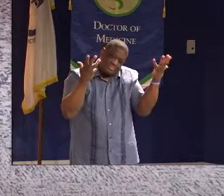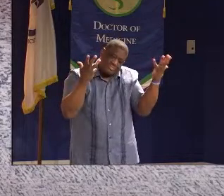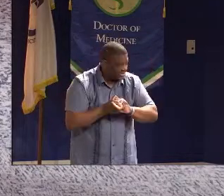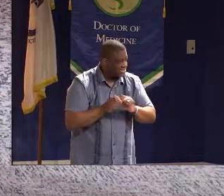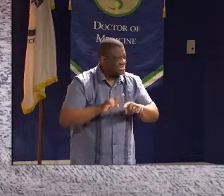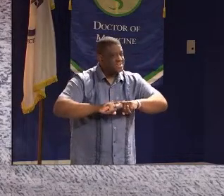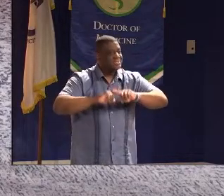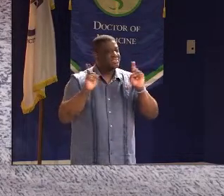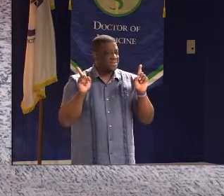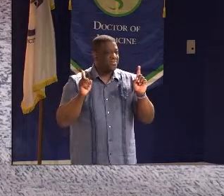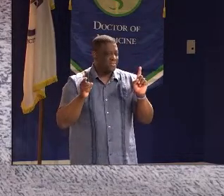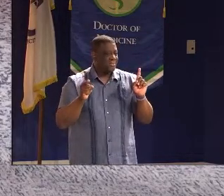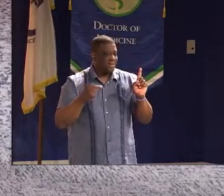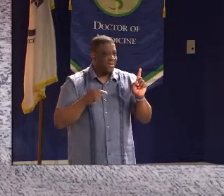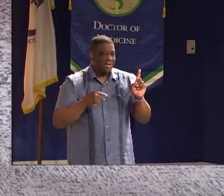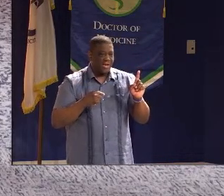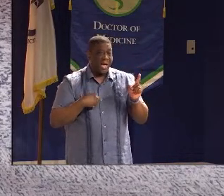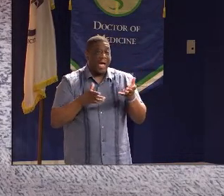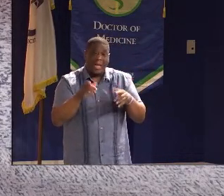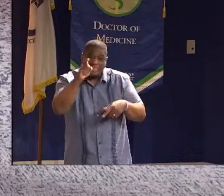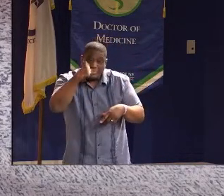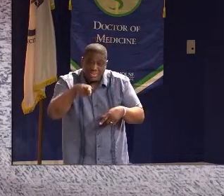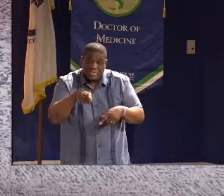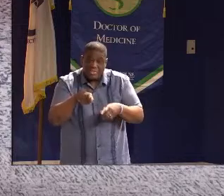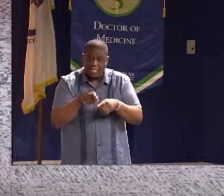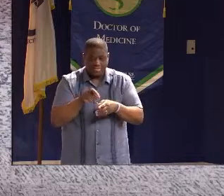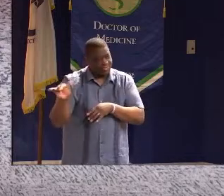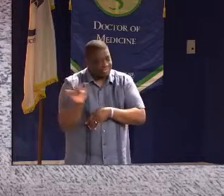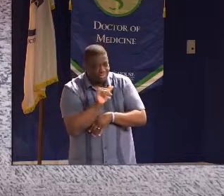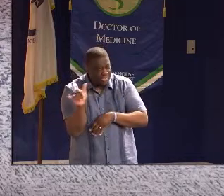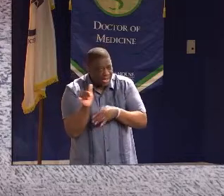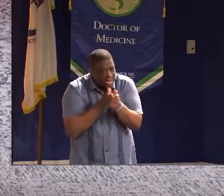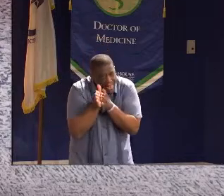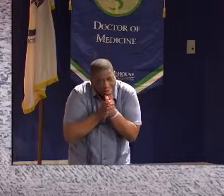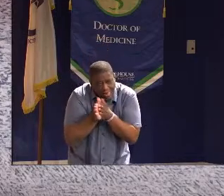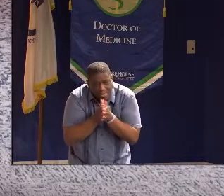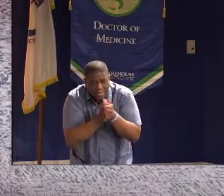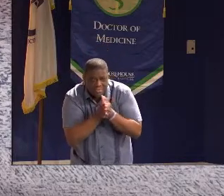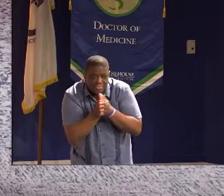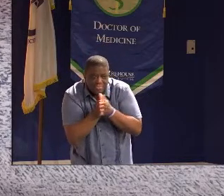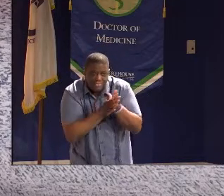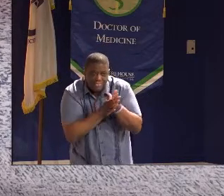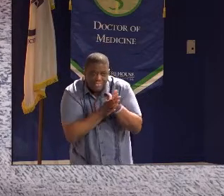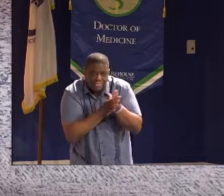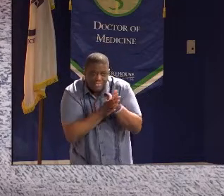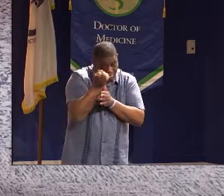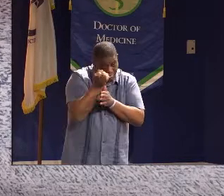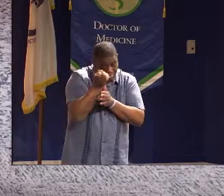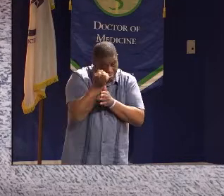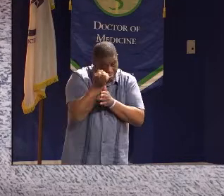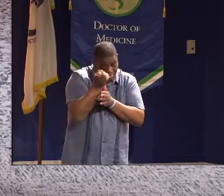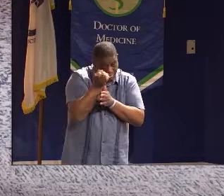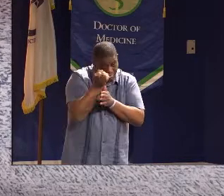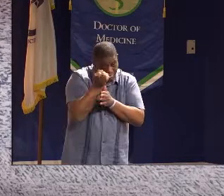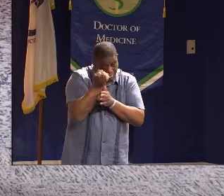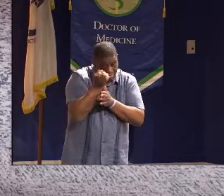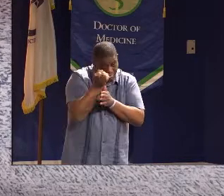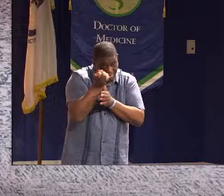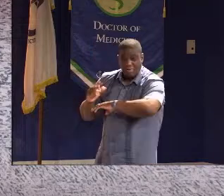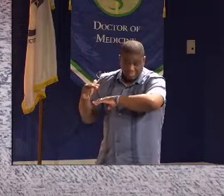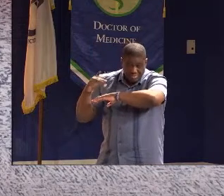So I need the same level of enthusiasm and understanding when you get up on the